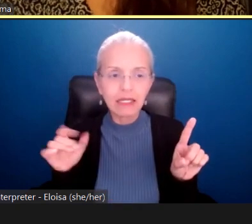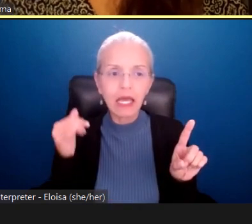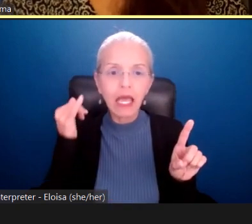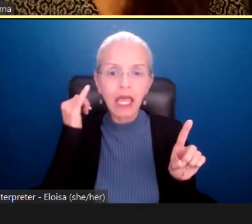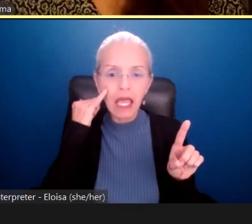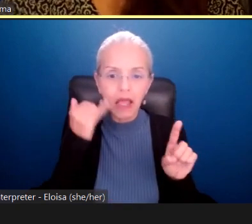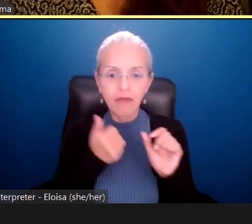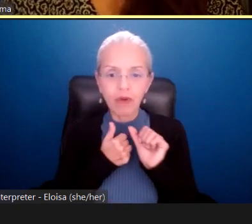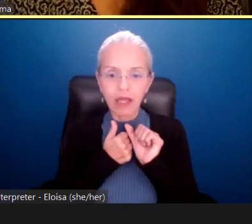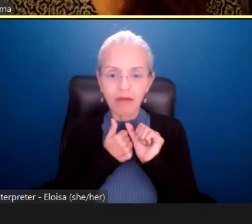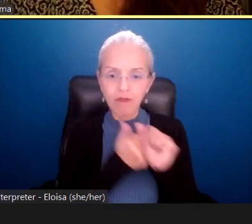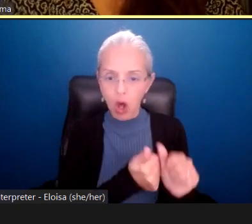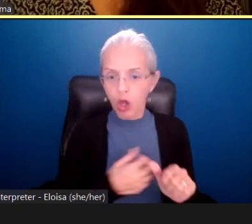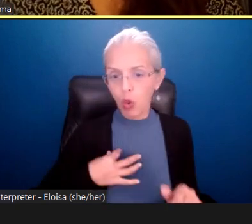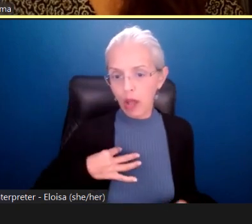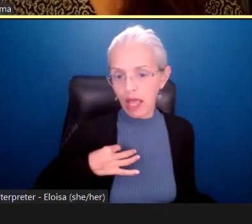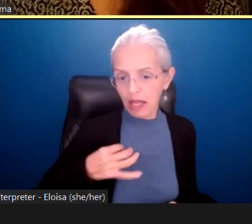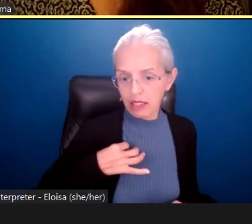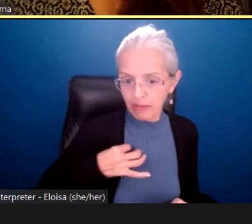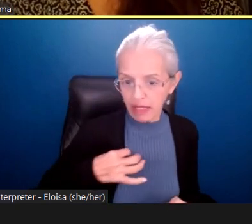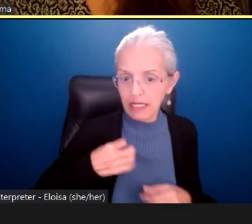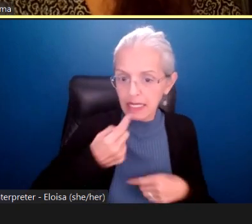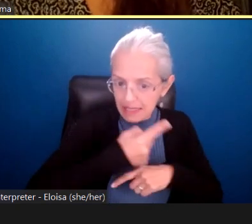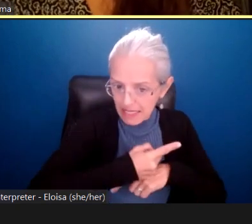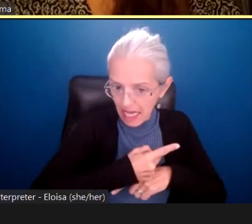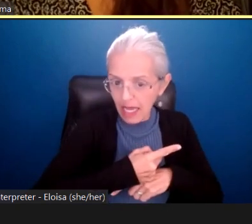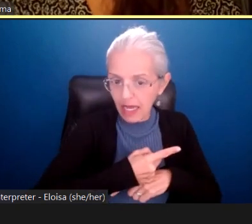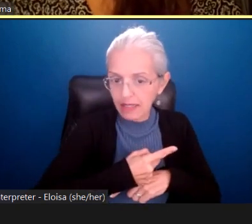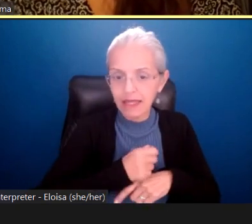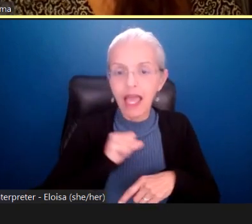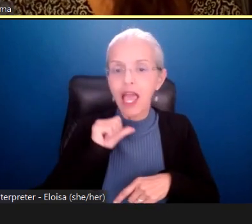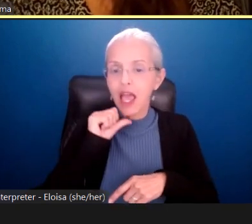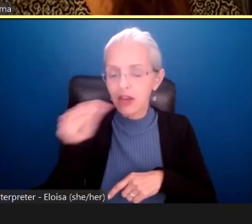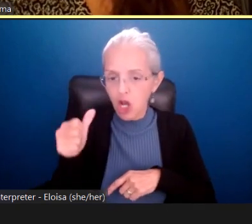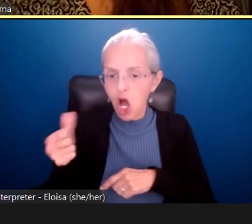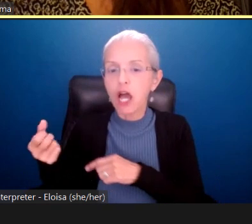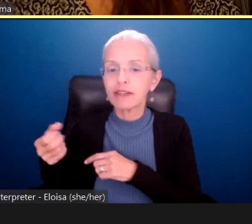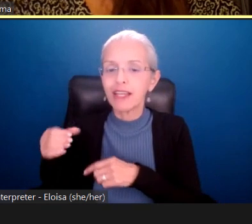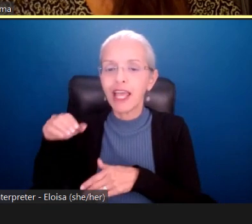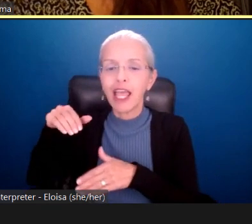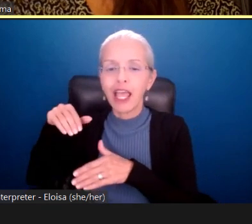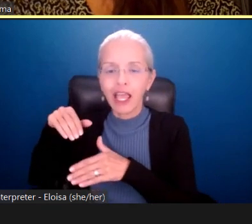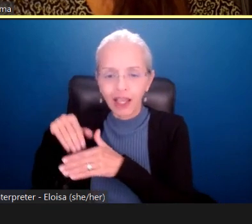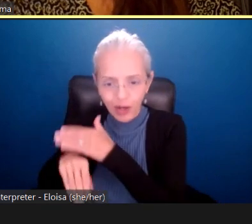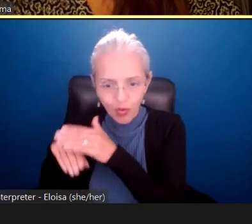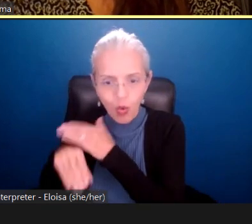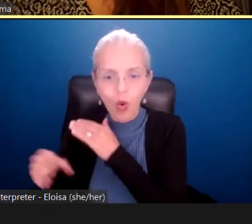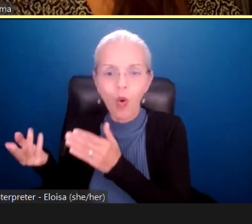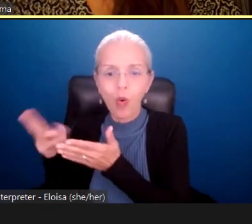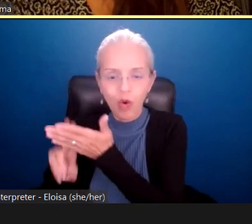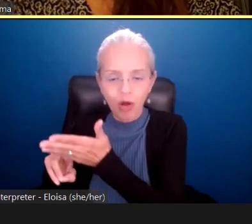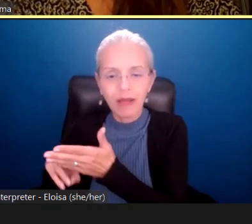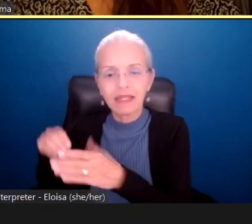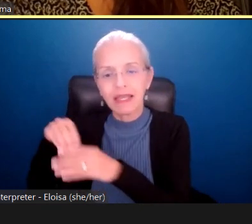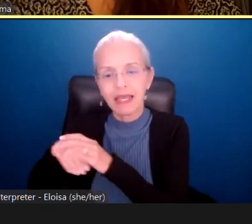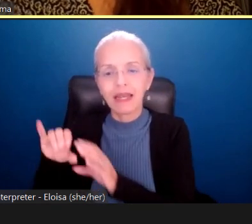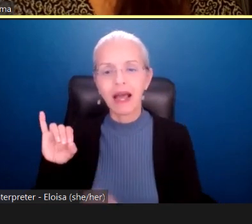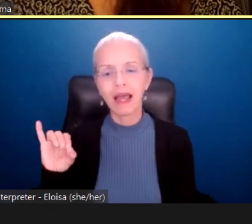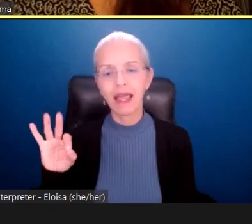by eligibility date instead of the enrollment into